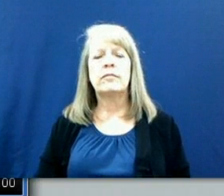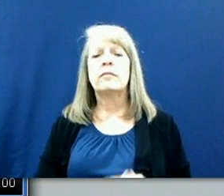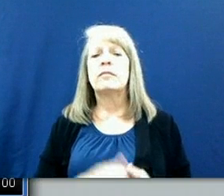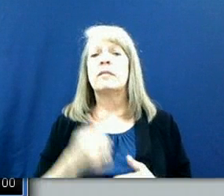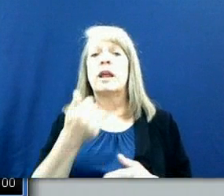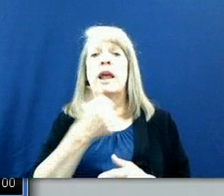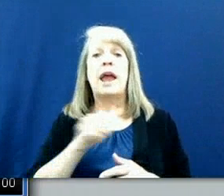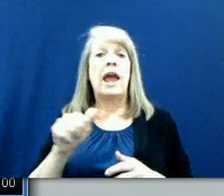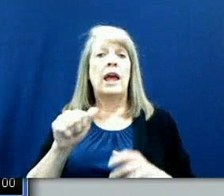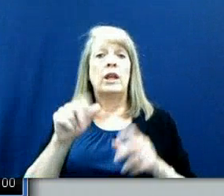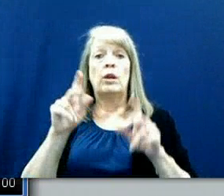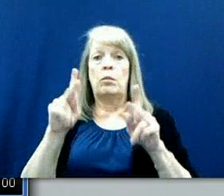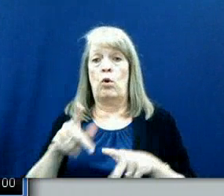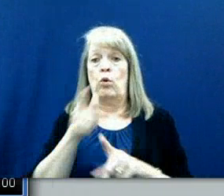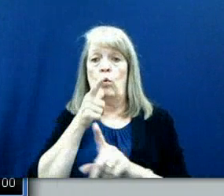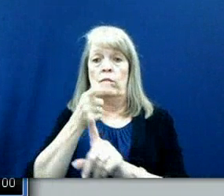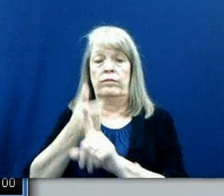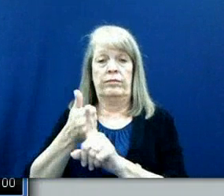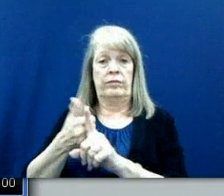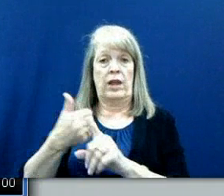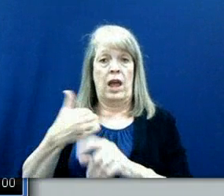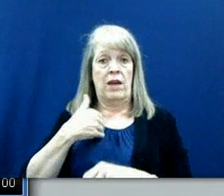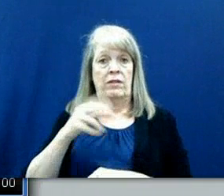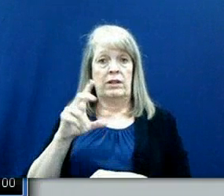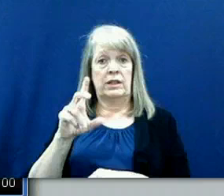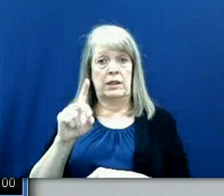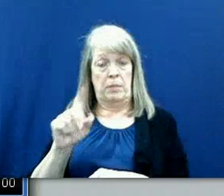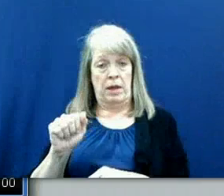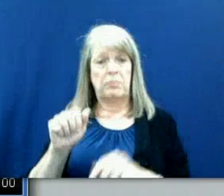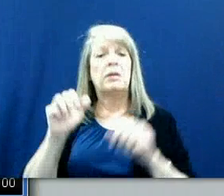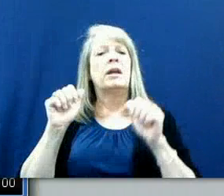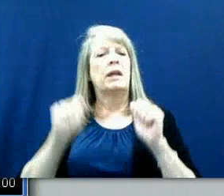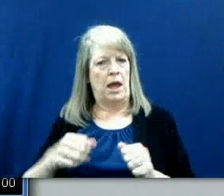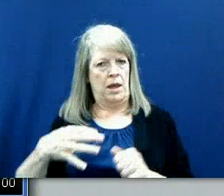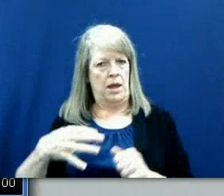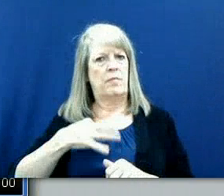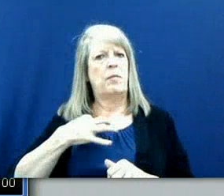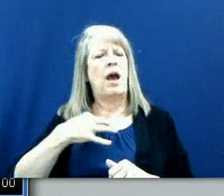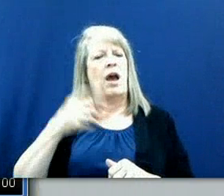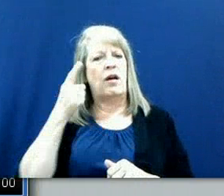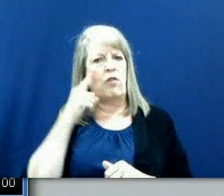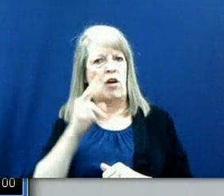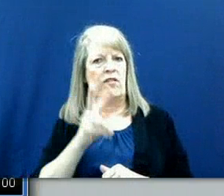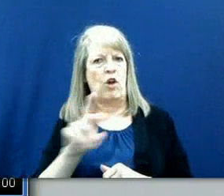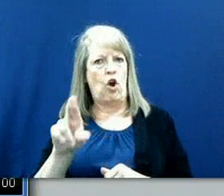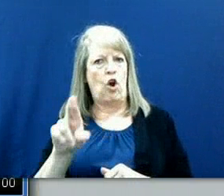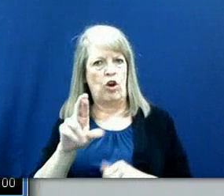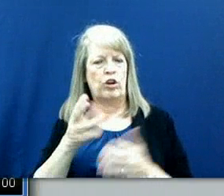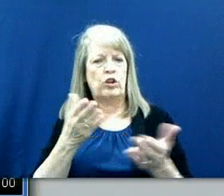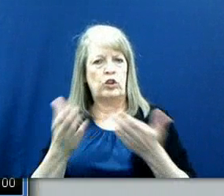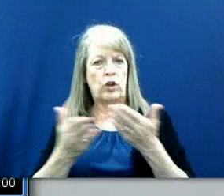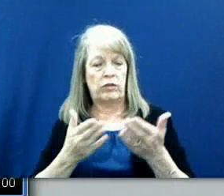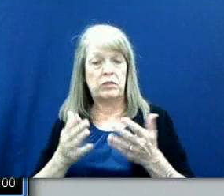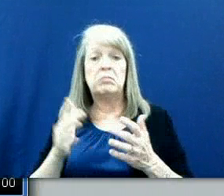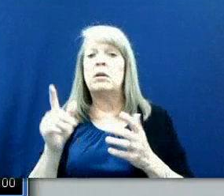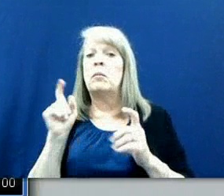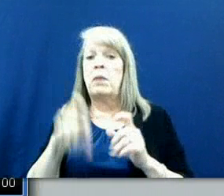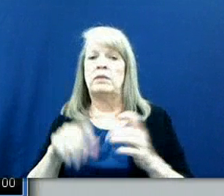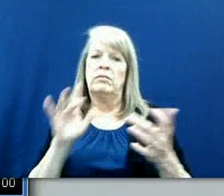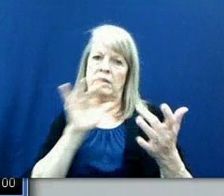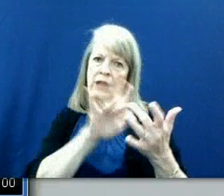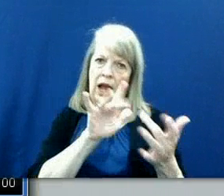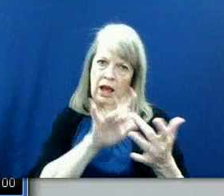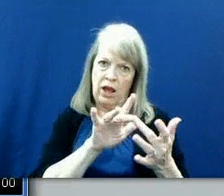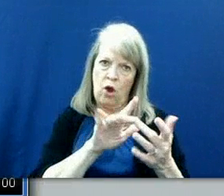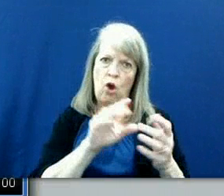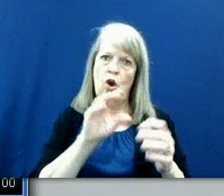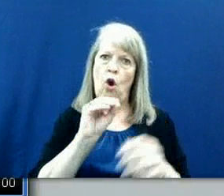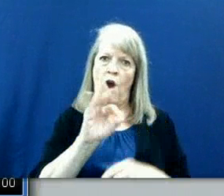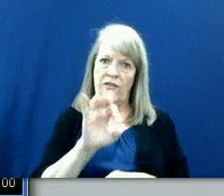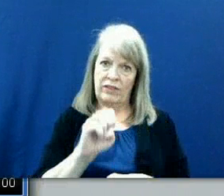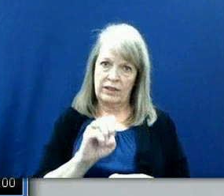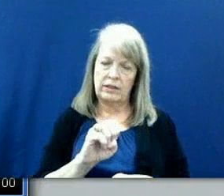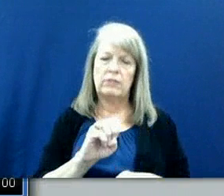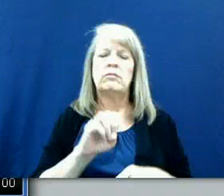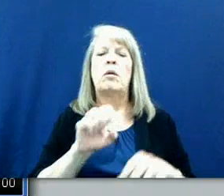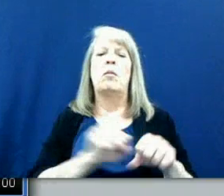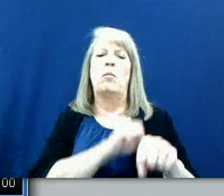Any person with a disability may apply for VR services by contacting a VR office and making an appointment.